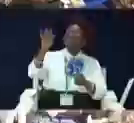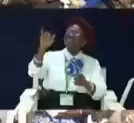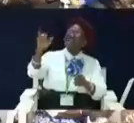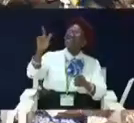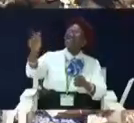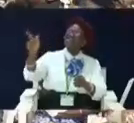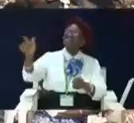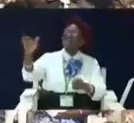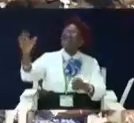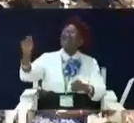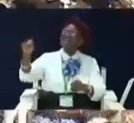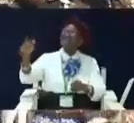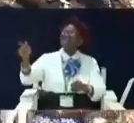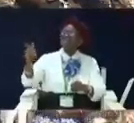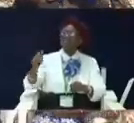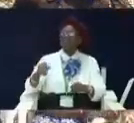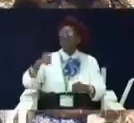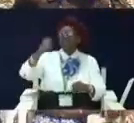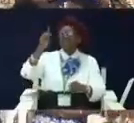digging.